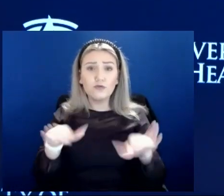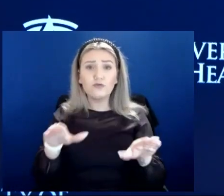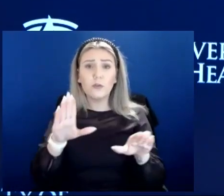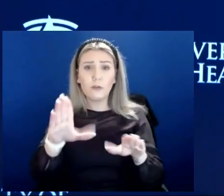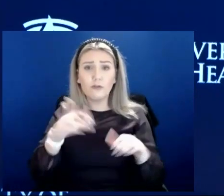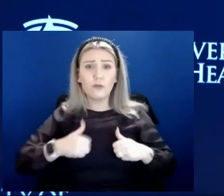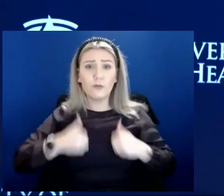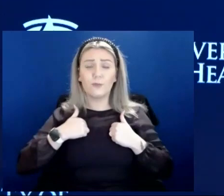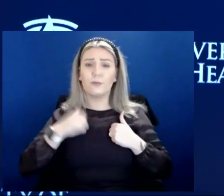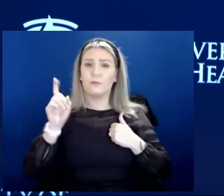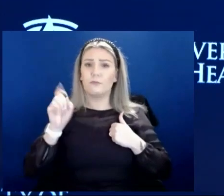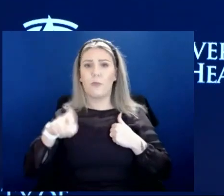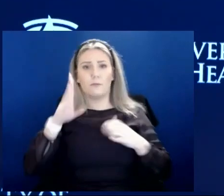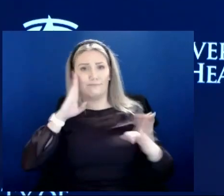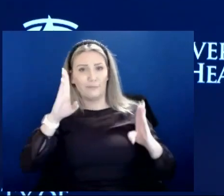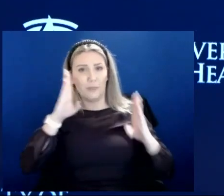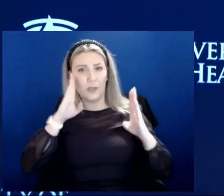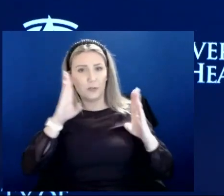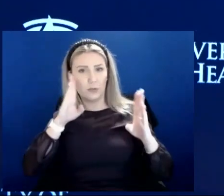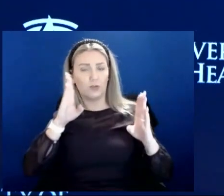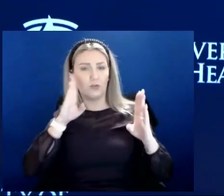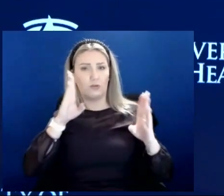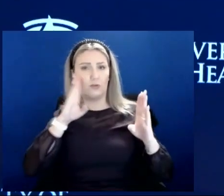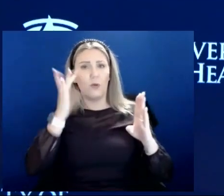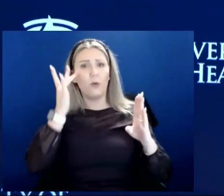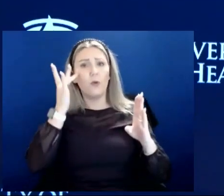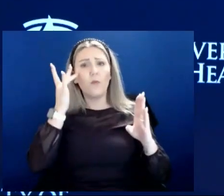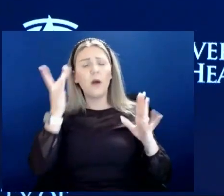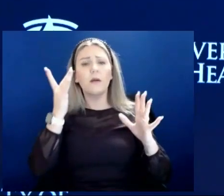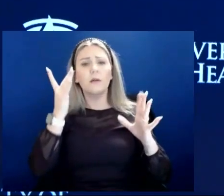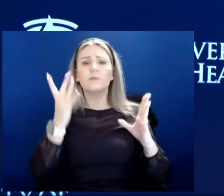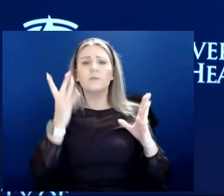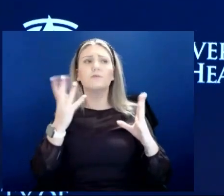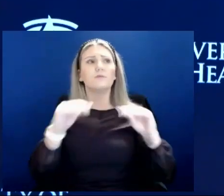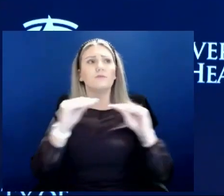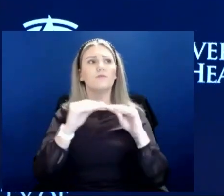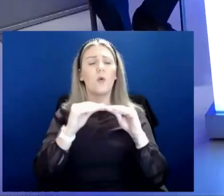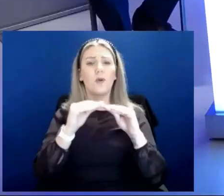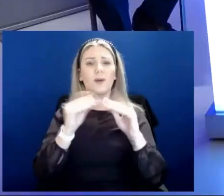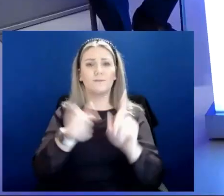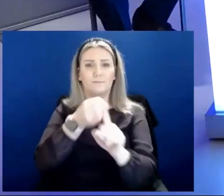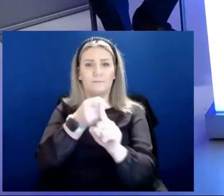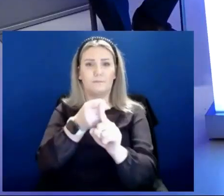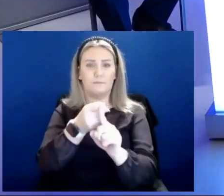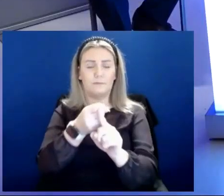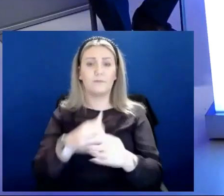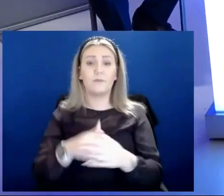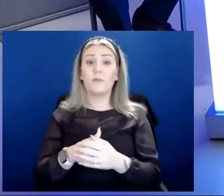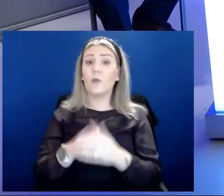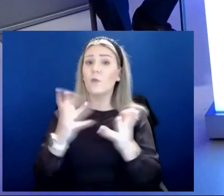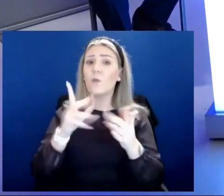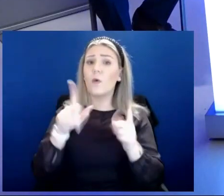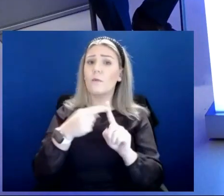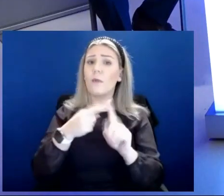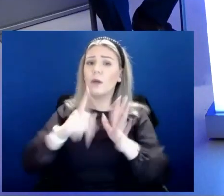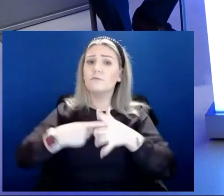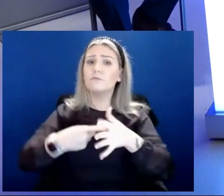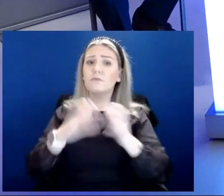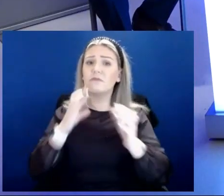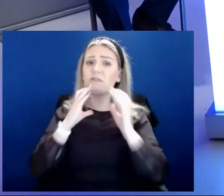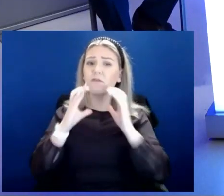more attention to those because they will likely be much more impactful. What about prompting conversations? So my